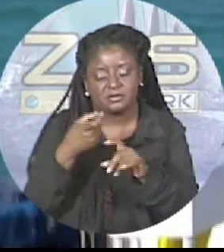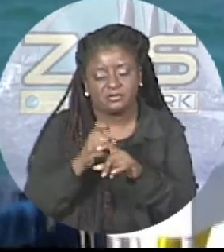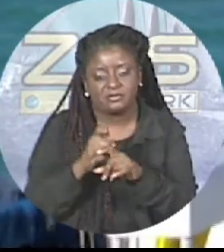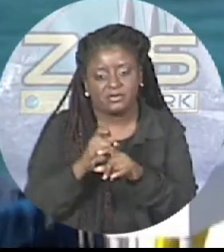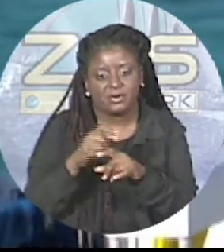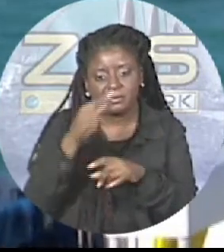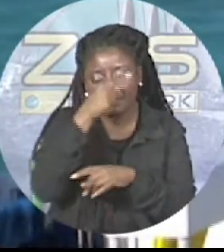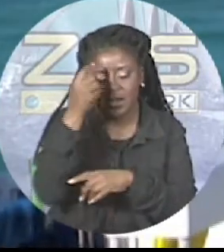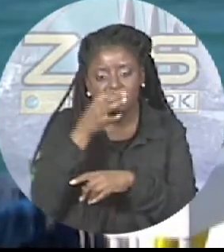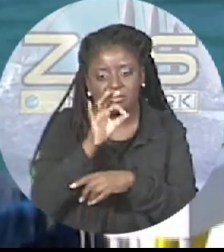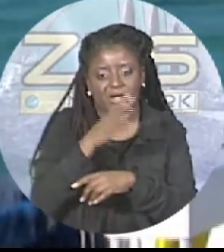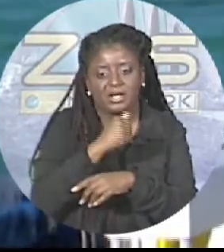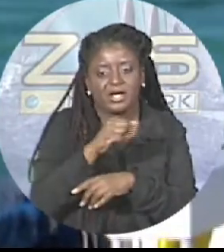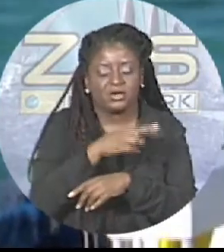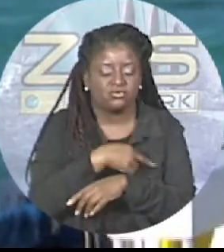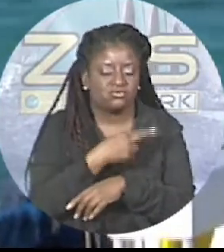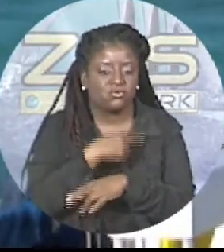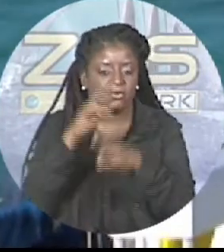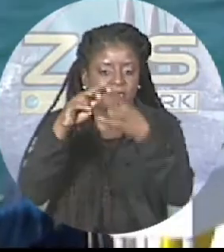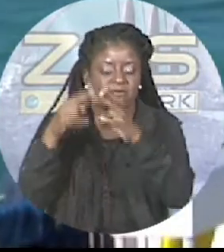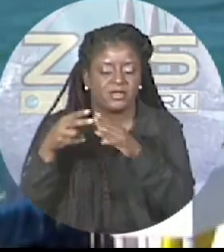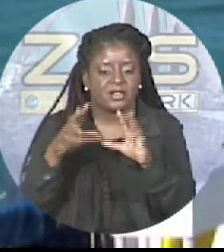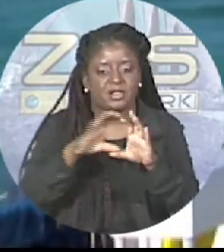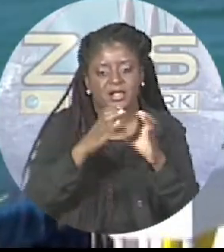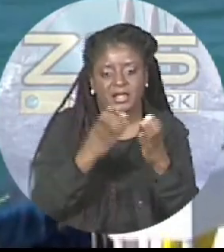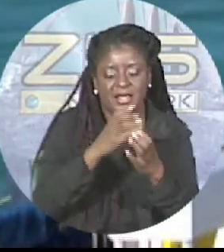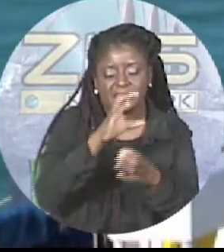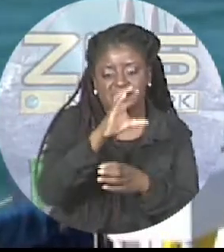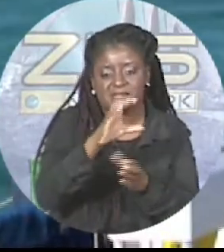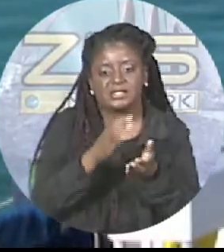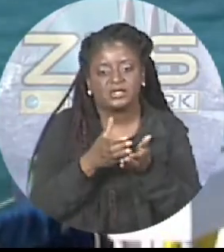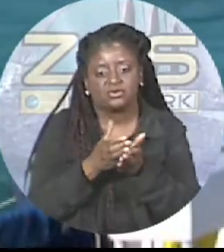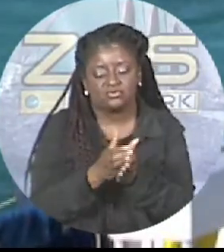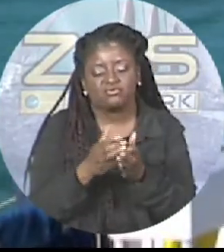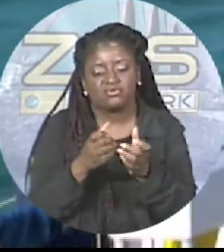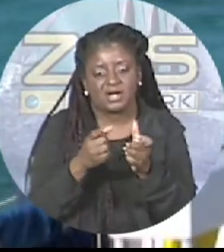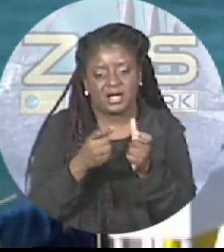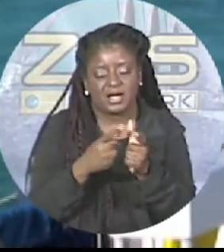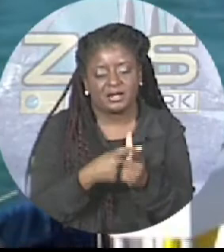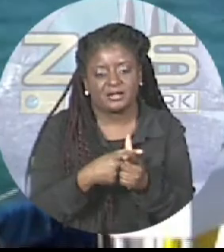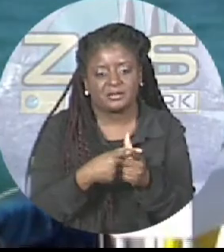C Regatta. Well, that's all the time for Sports Saturday. Once again, I'm Julian Gibson. Special